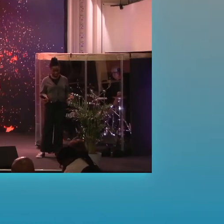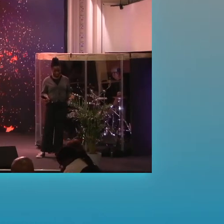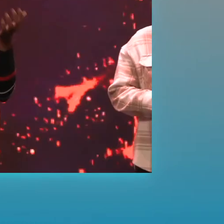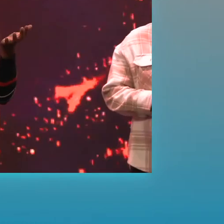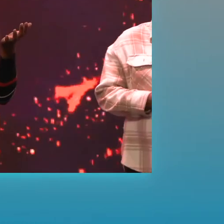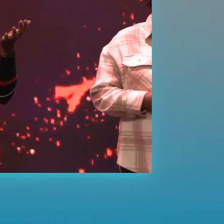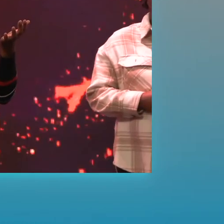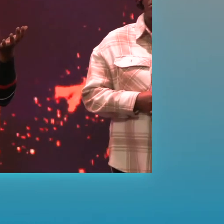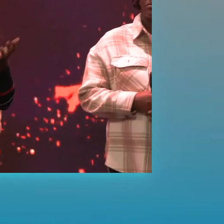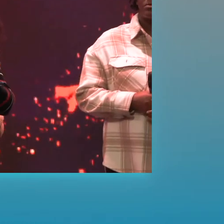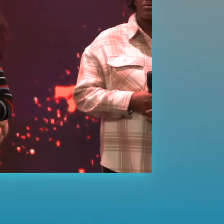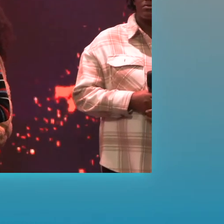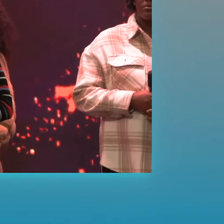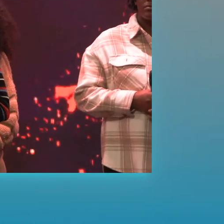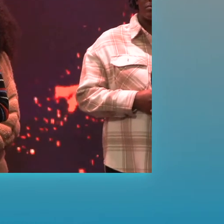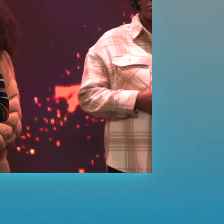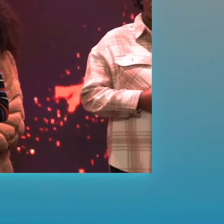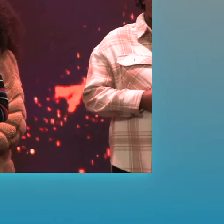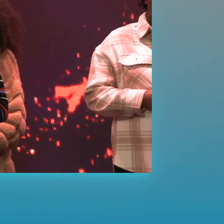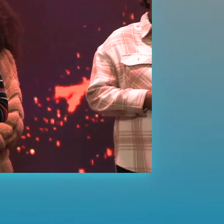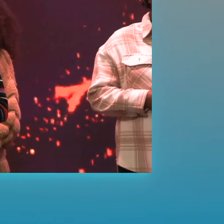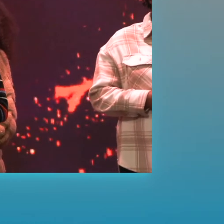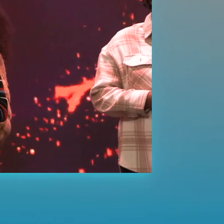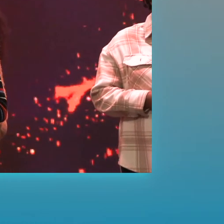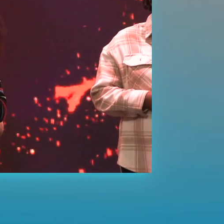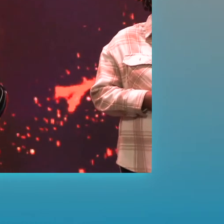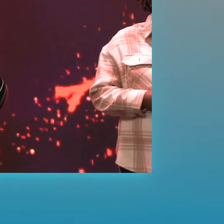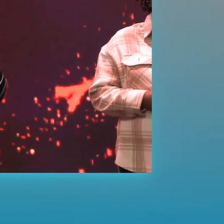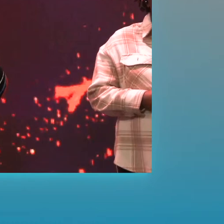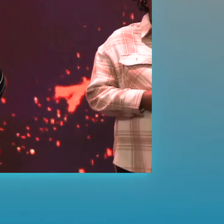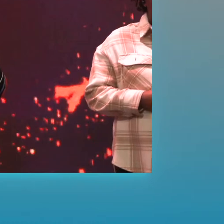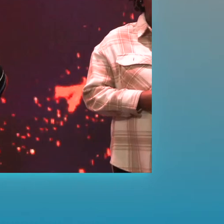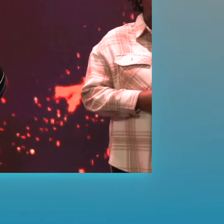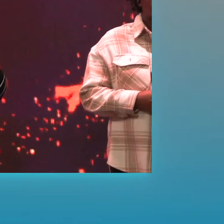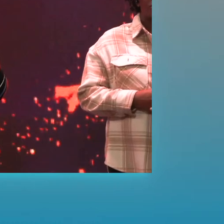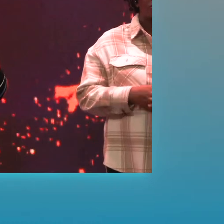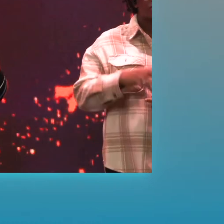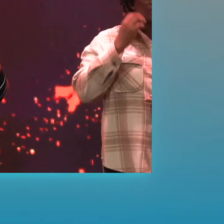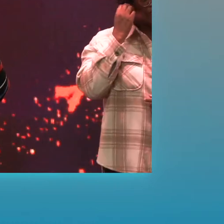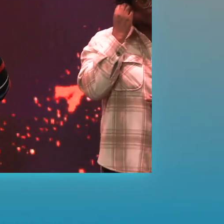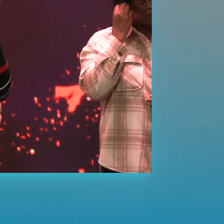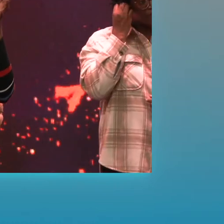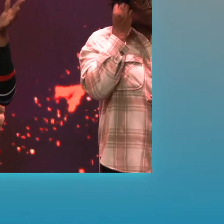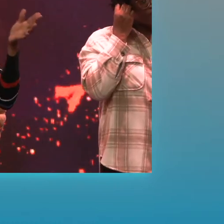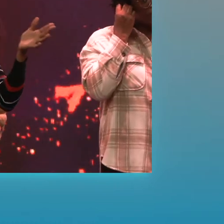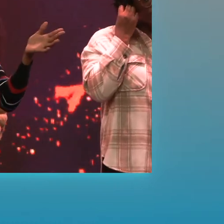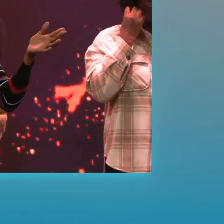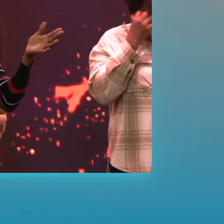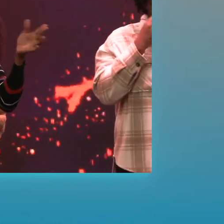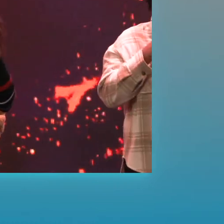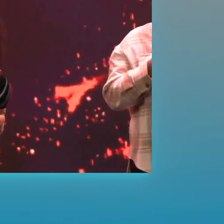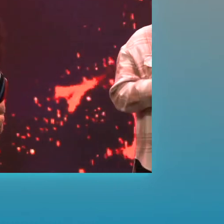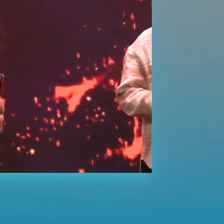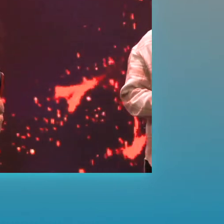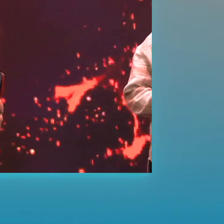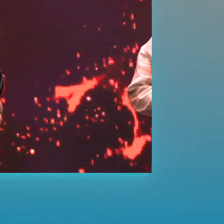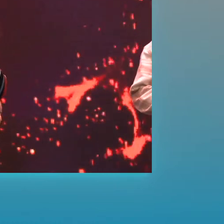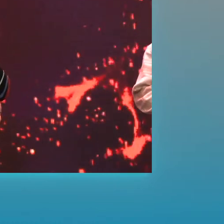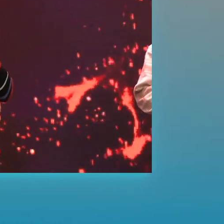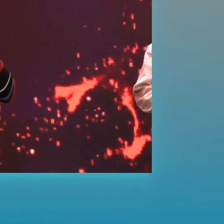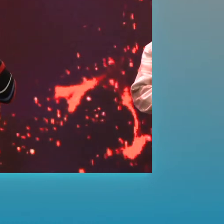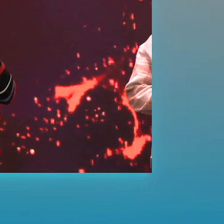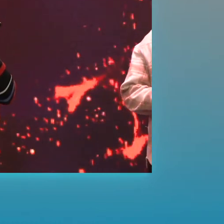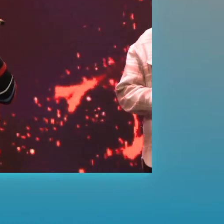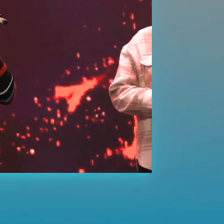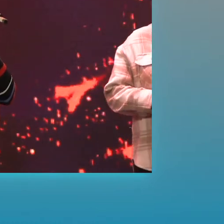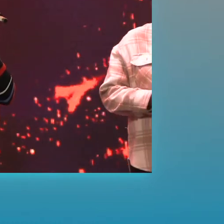in spirit. So trust that the Lord will minister to you right where you are as He is moving in this place. If you're able